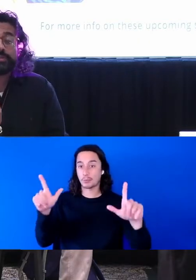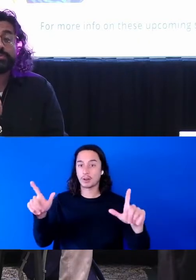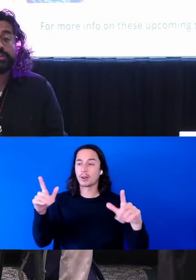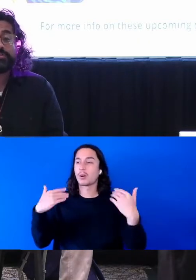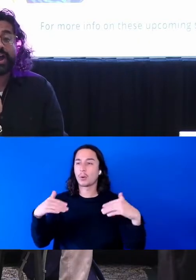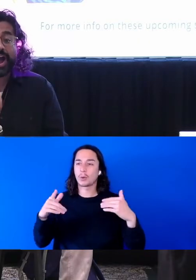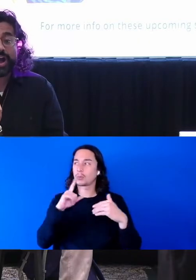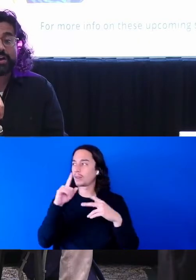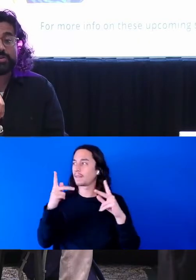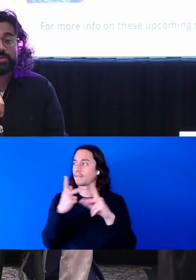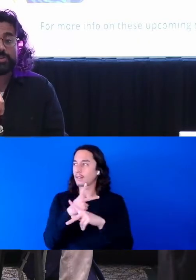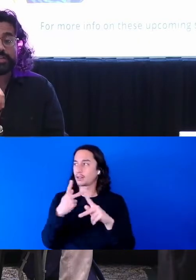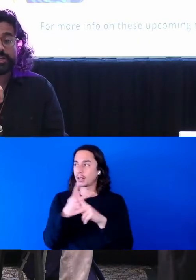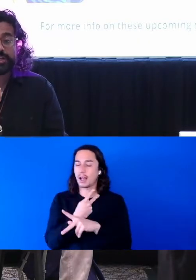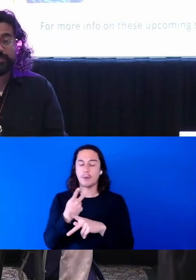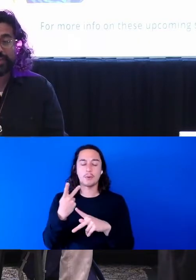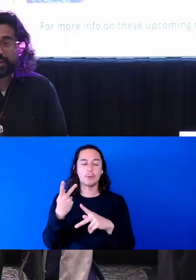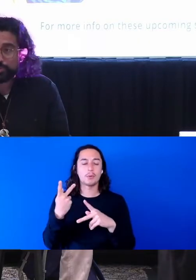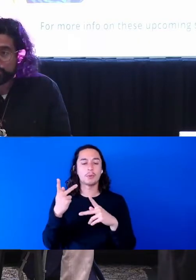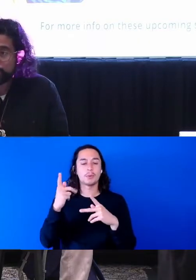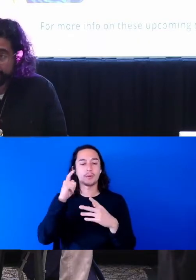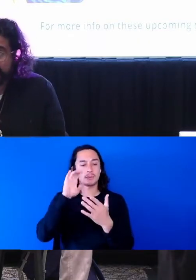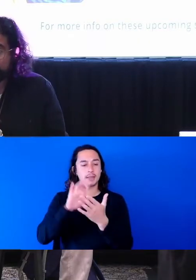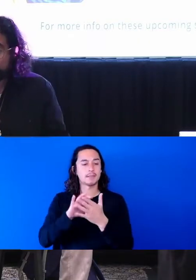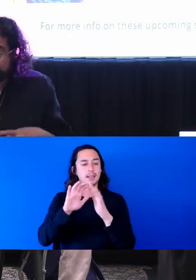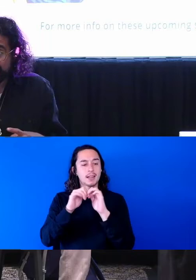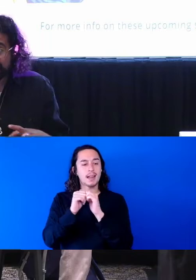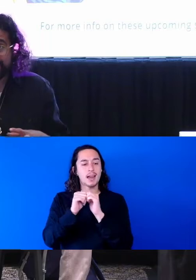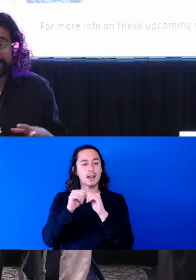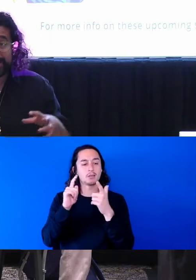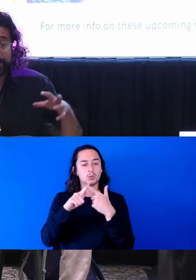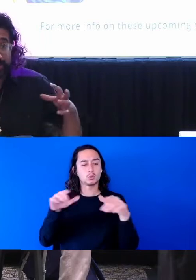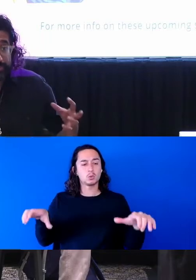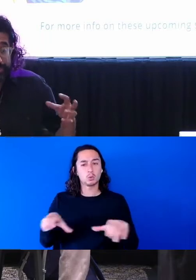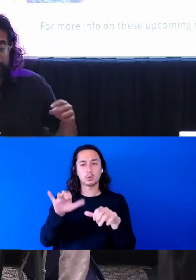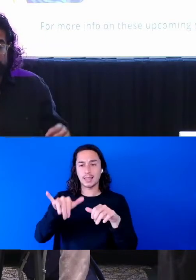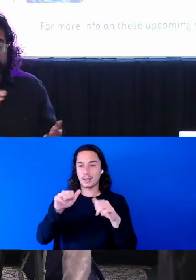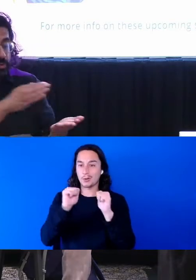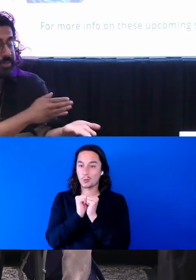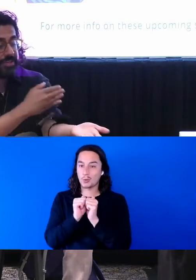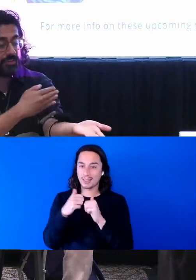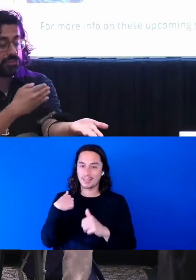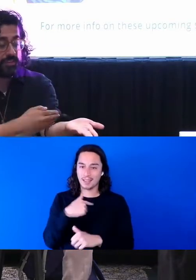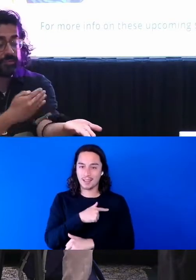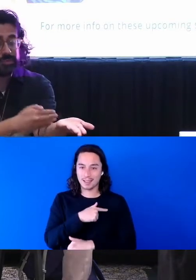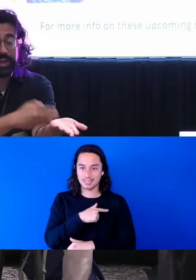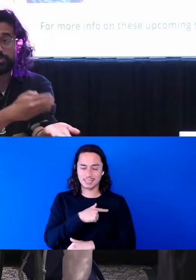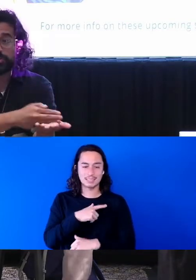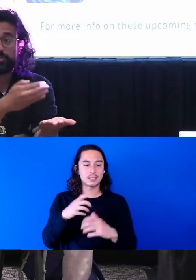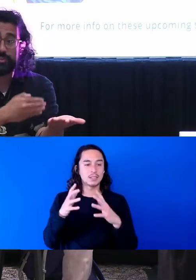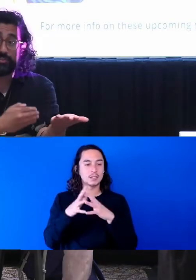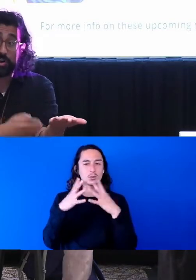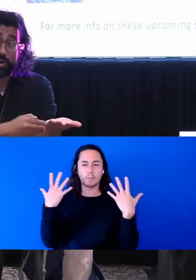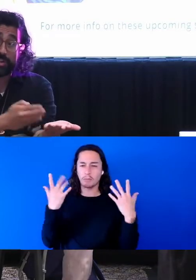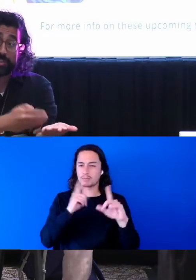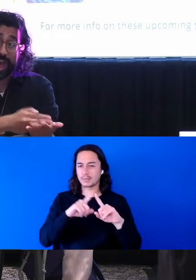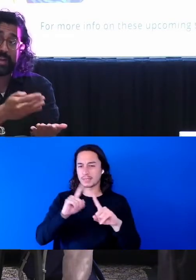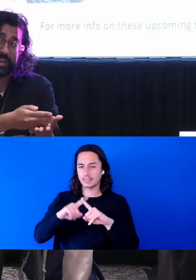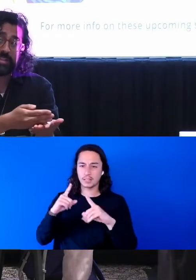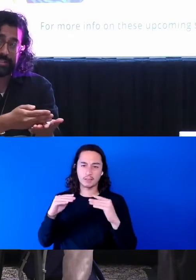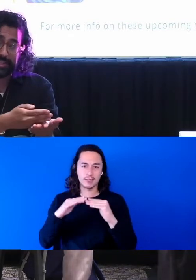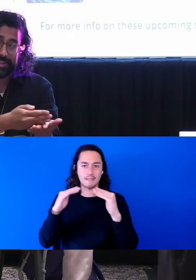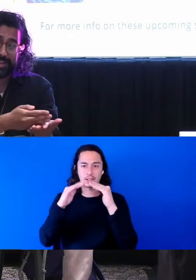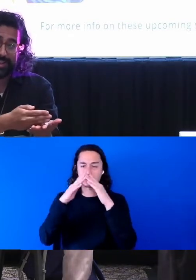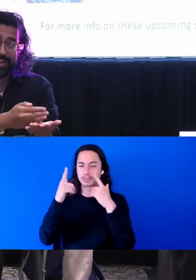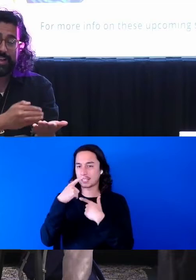out. I really believe how to do that with us. It's like there's so many different levels of entrance for artists